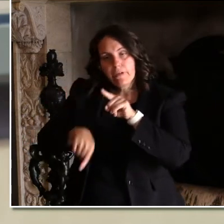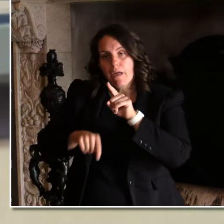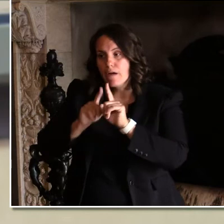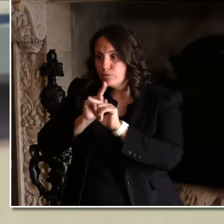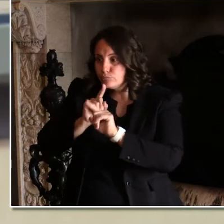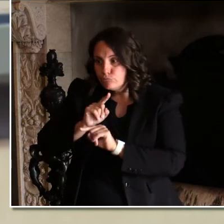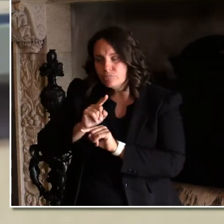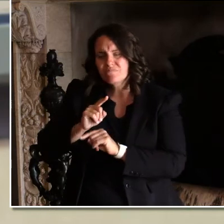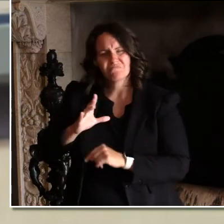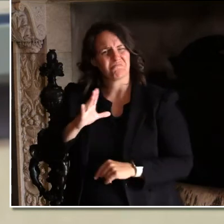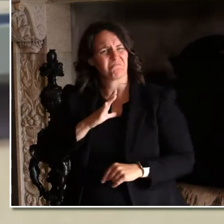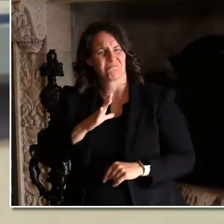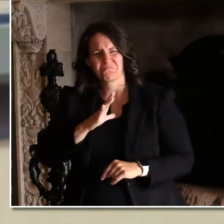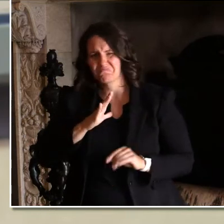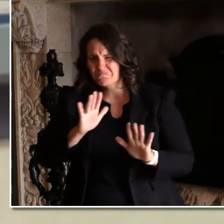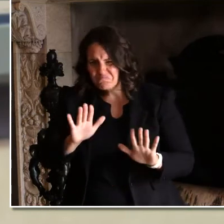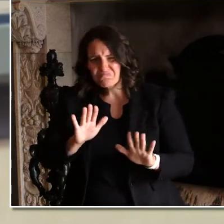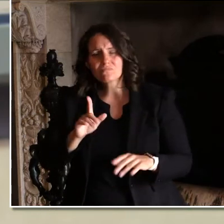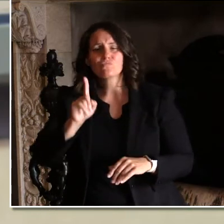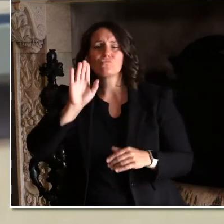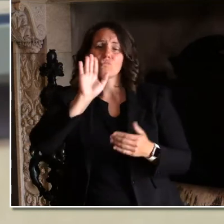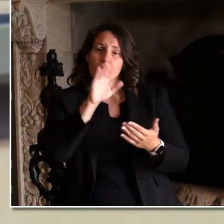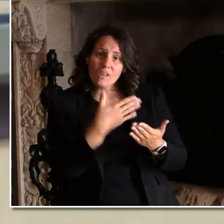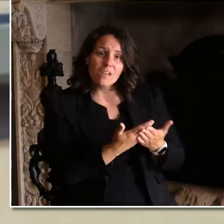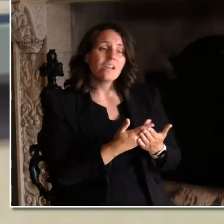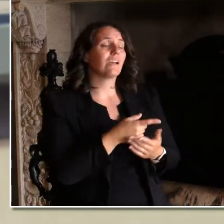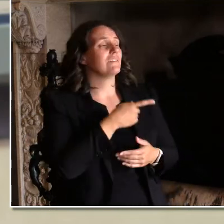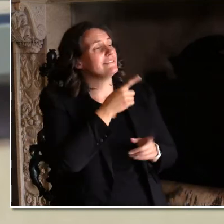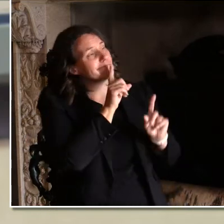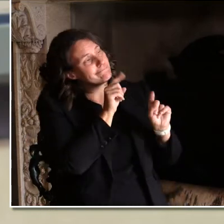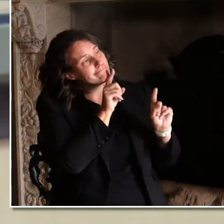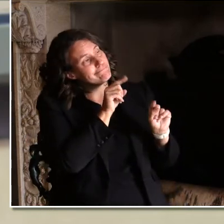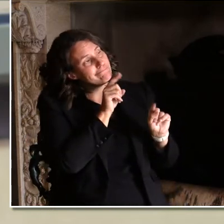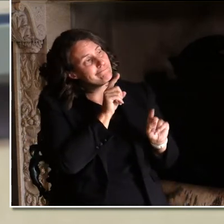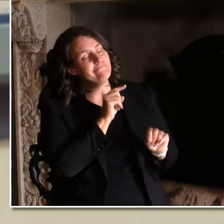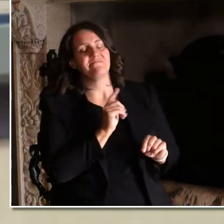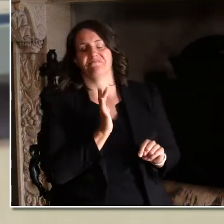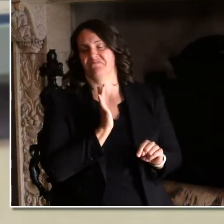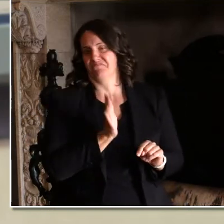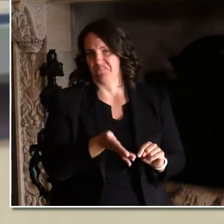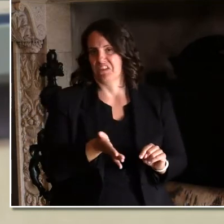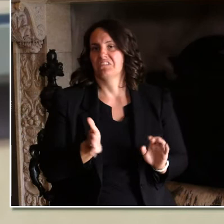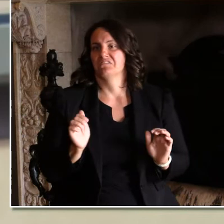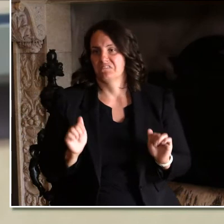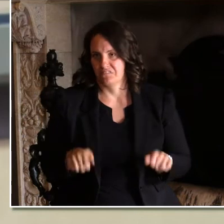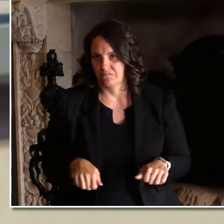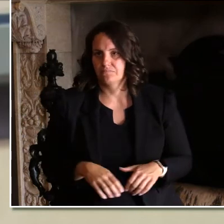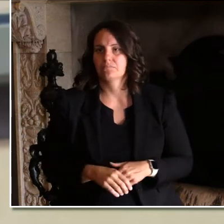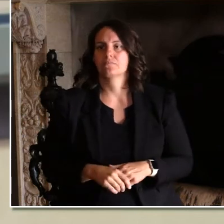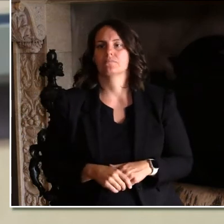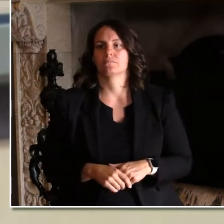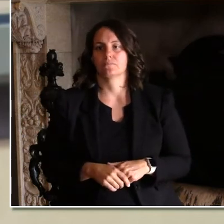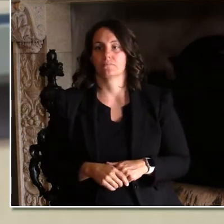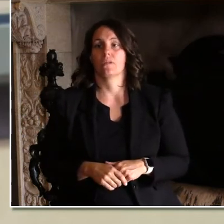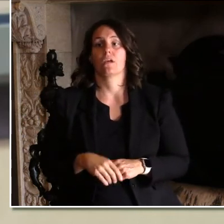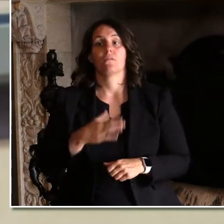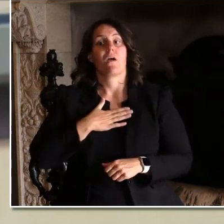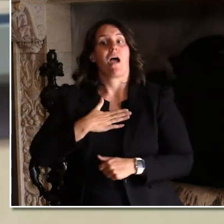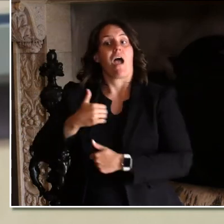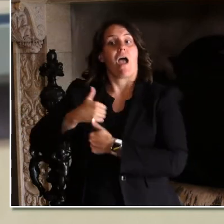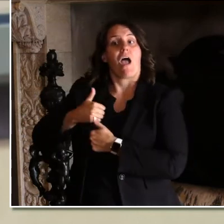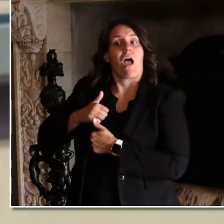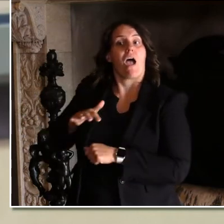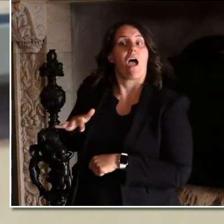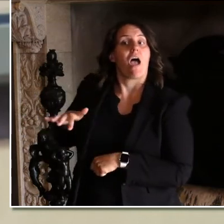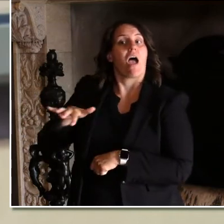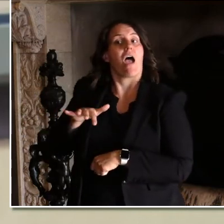they're going to do an interview. And they're basically going to take down all your information from you. And then you're also going to fill out a waiver